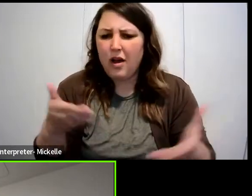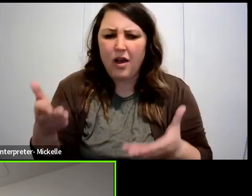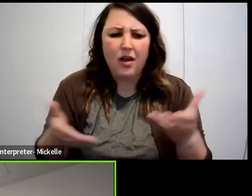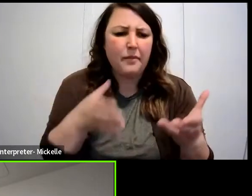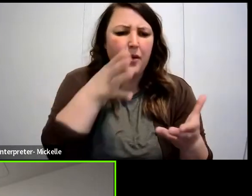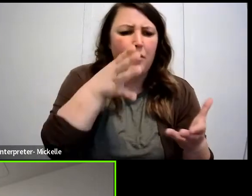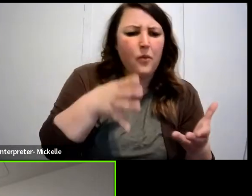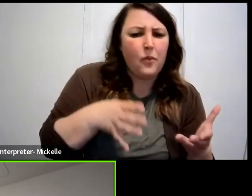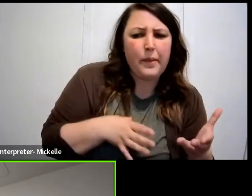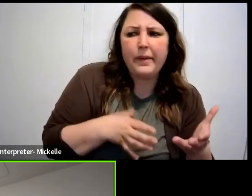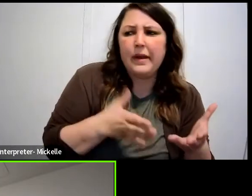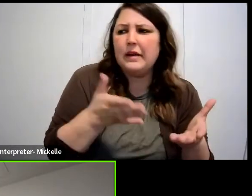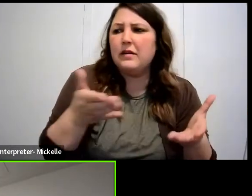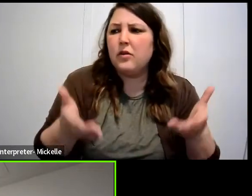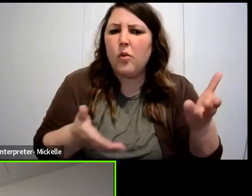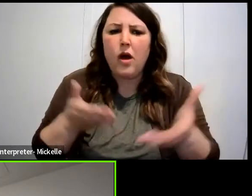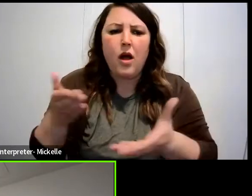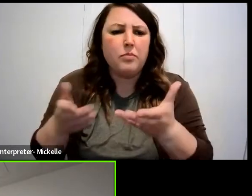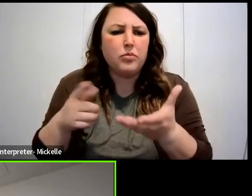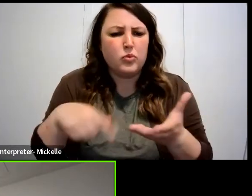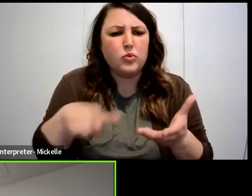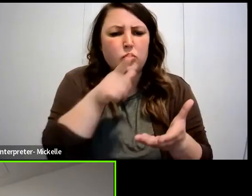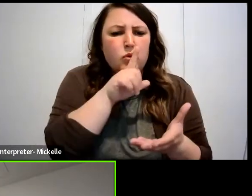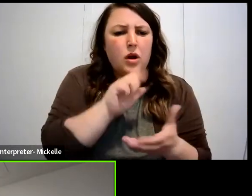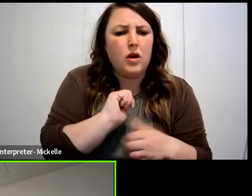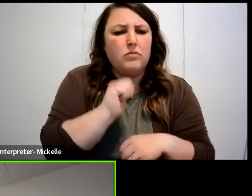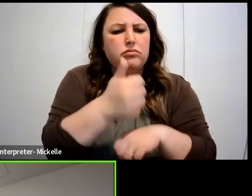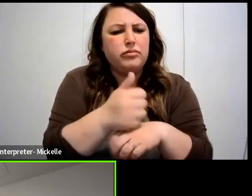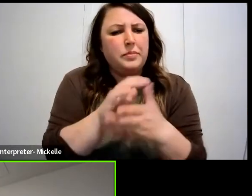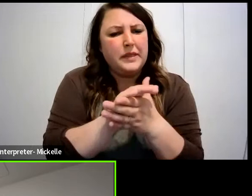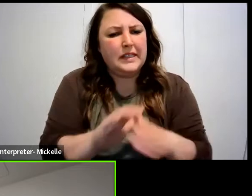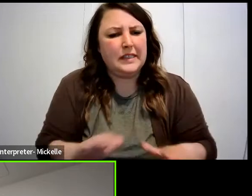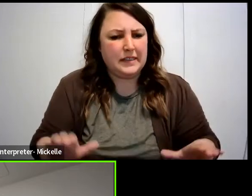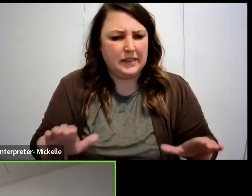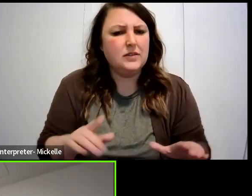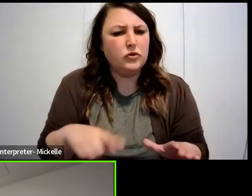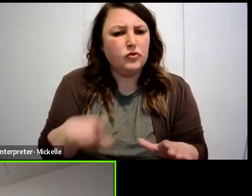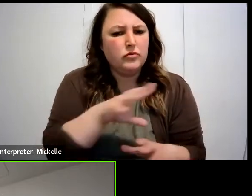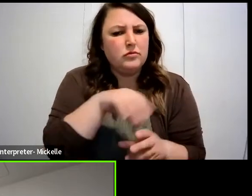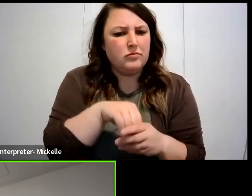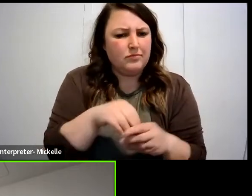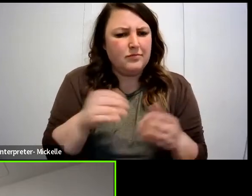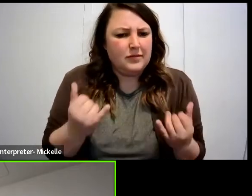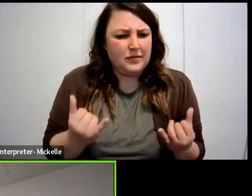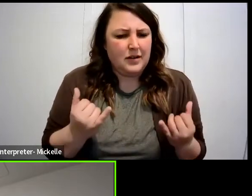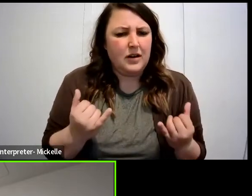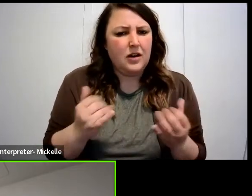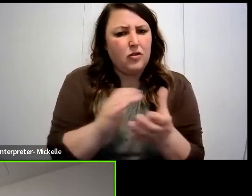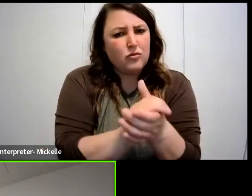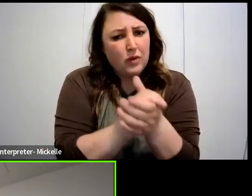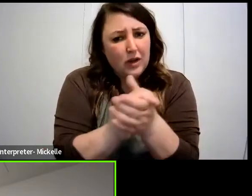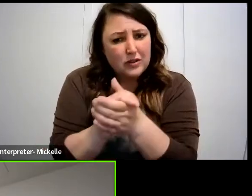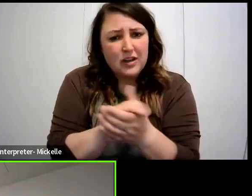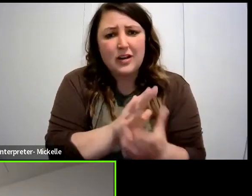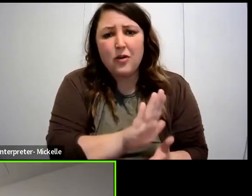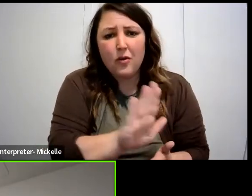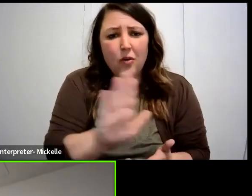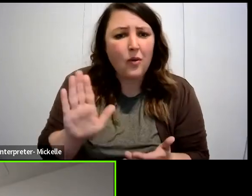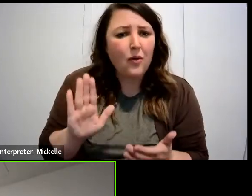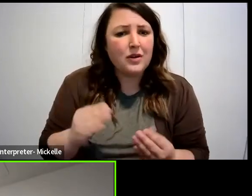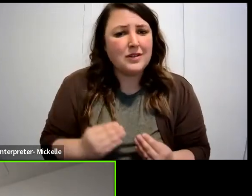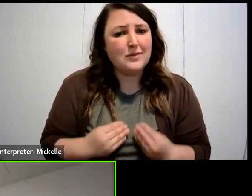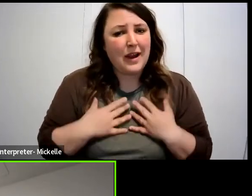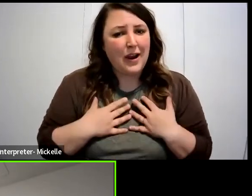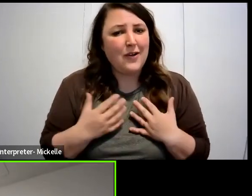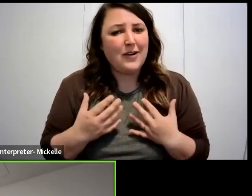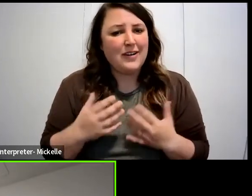peace builders who are at the heart of this event today. Let me congratulate you on your inspiring, courageous, and tireless